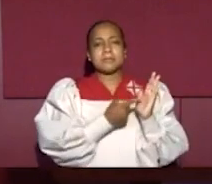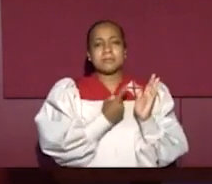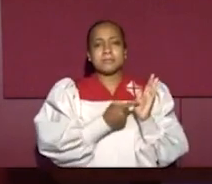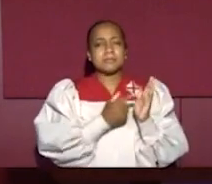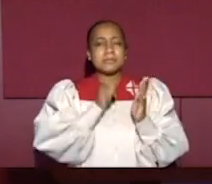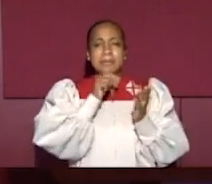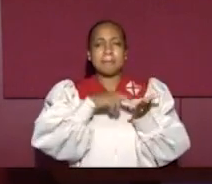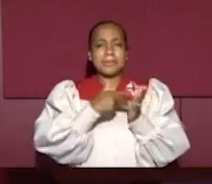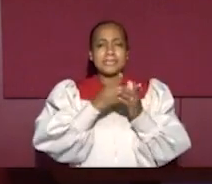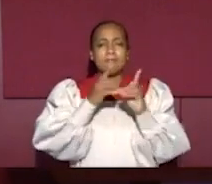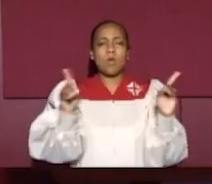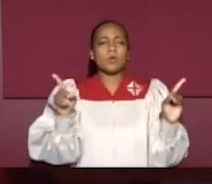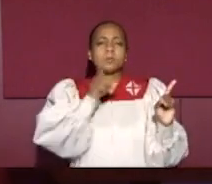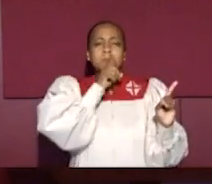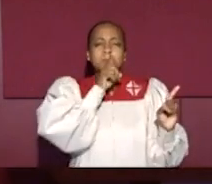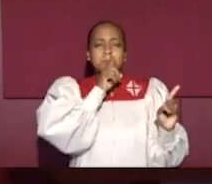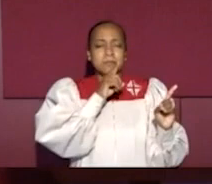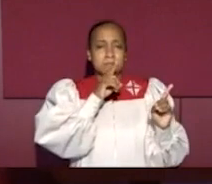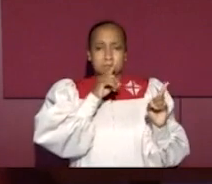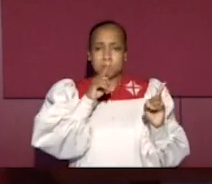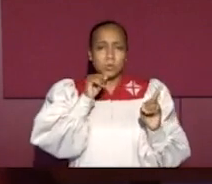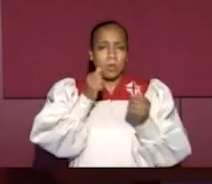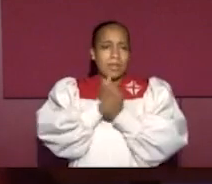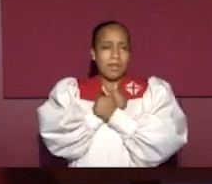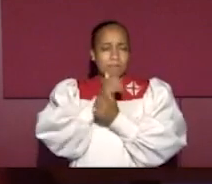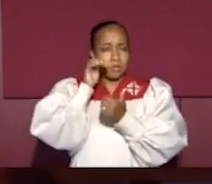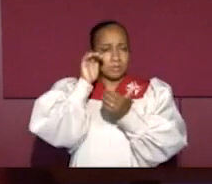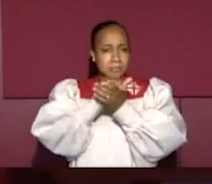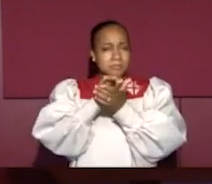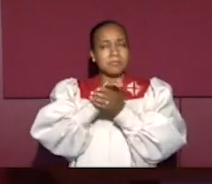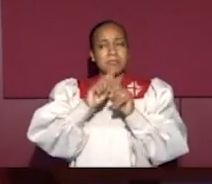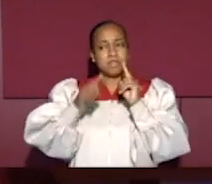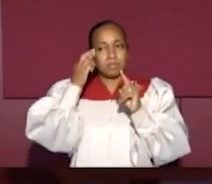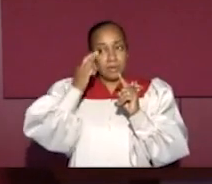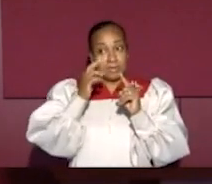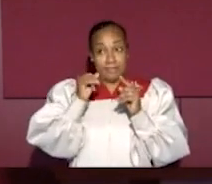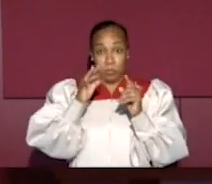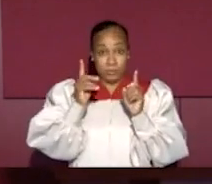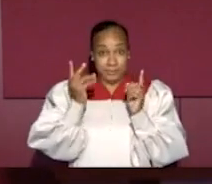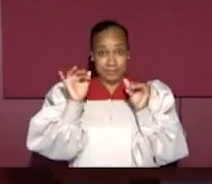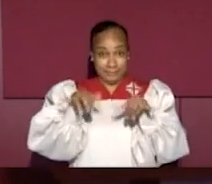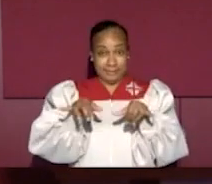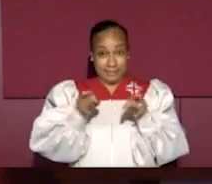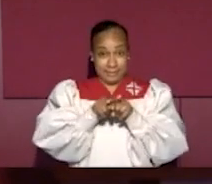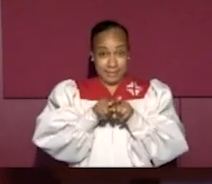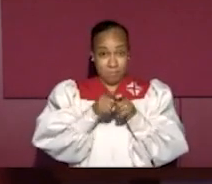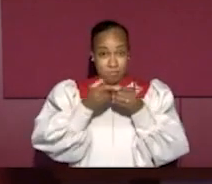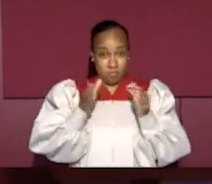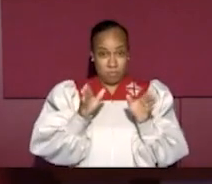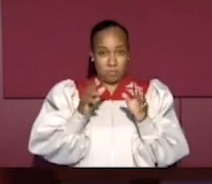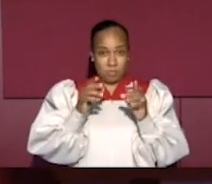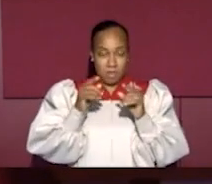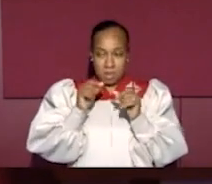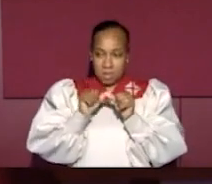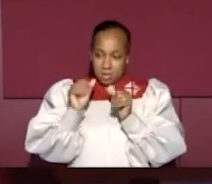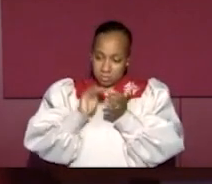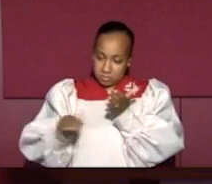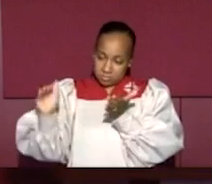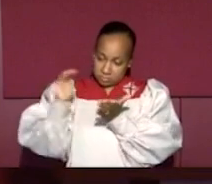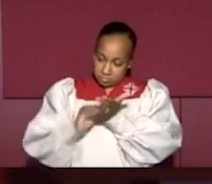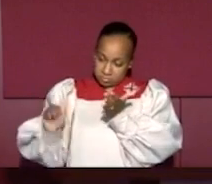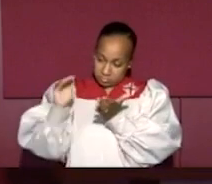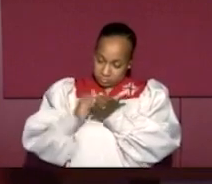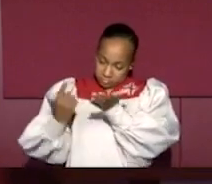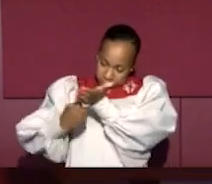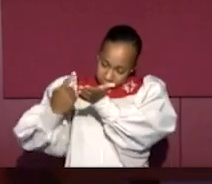It don't mean you're going to get a divorce, and it doesn't mean you don't love your spouse, but you realize that if we stay in this room, we're going to keep revisiting this. We're going to keep